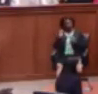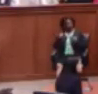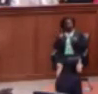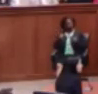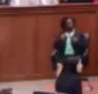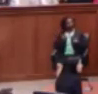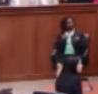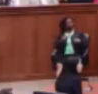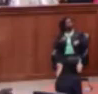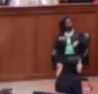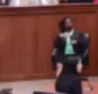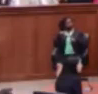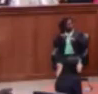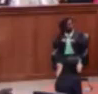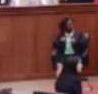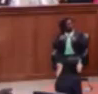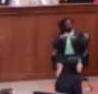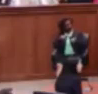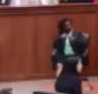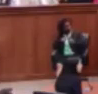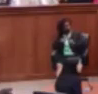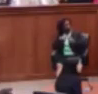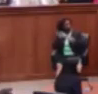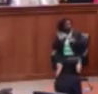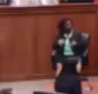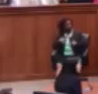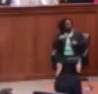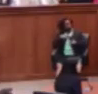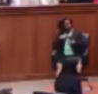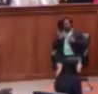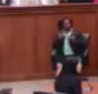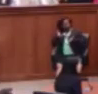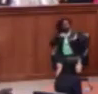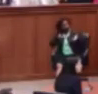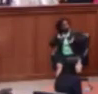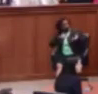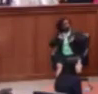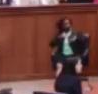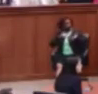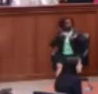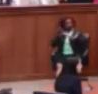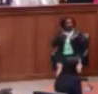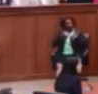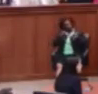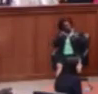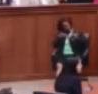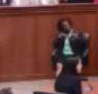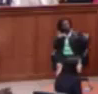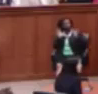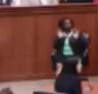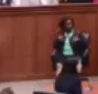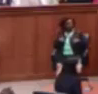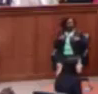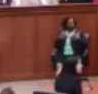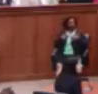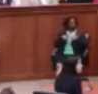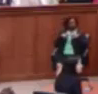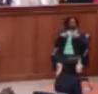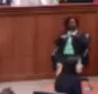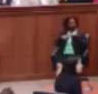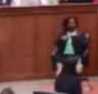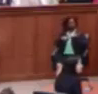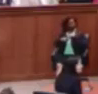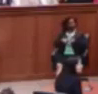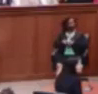answer questions, reach out to parents, listen, seek feedback, and then implement some of those things.